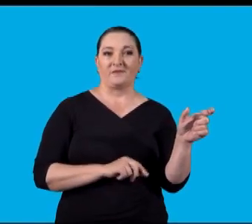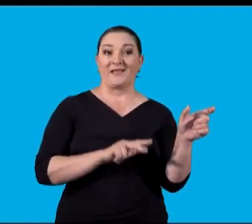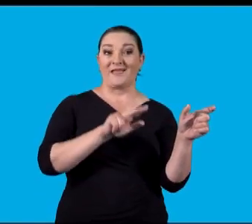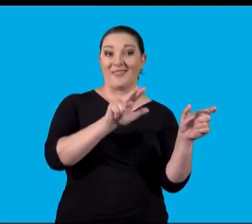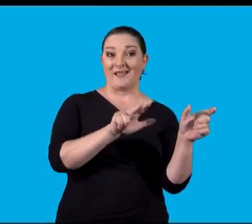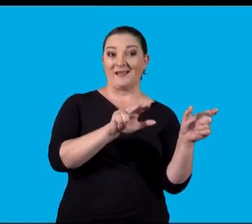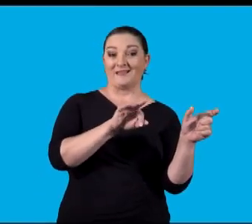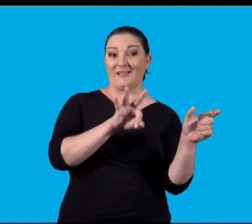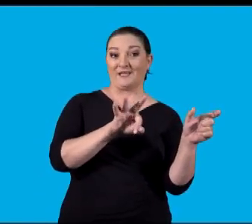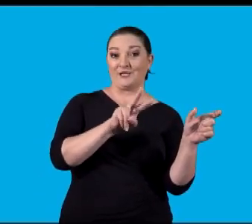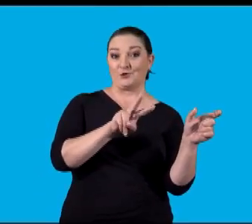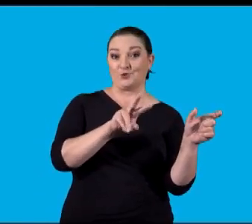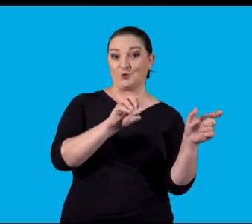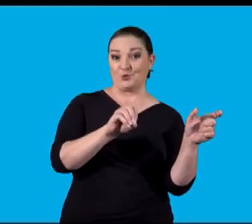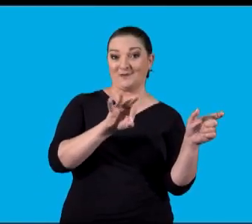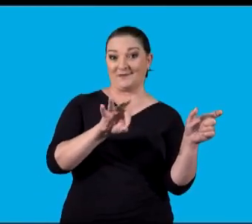8,320,300.